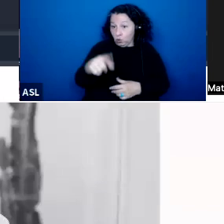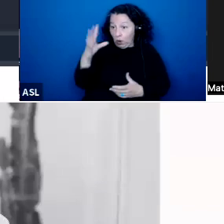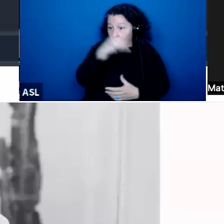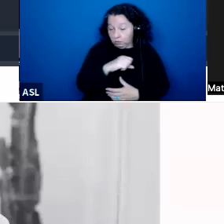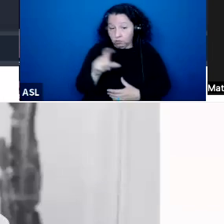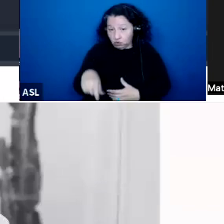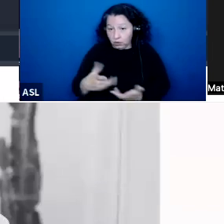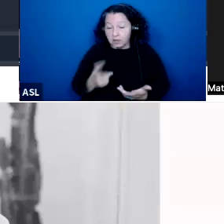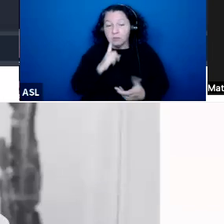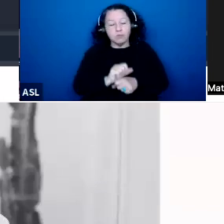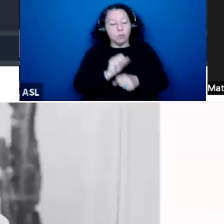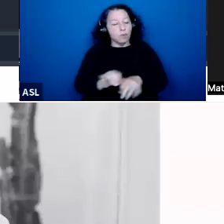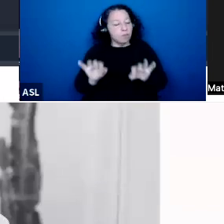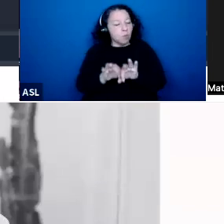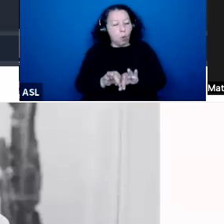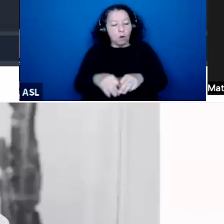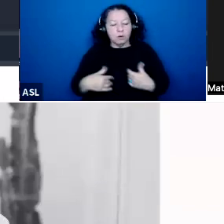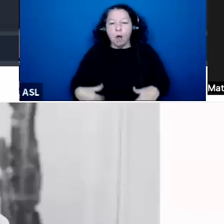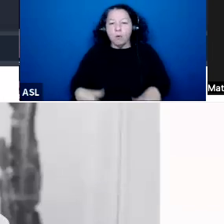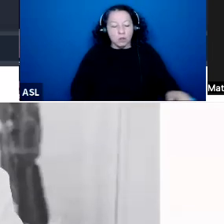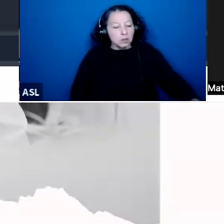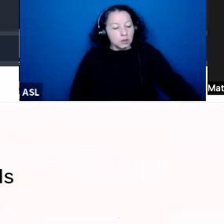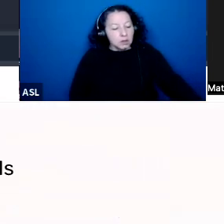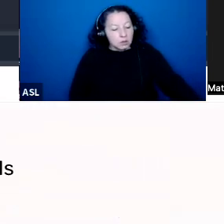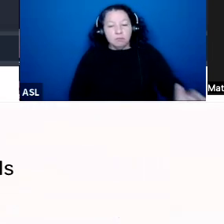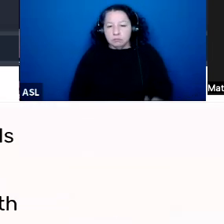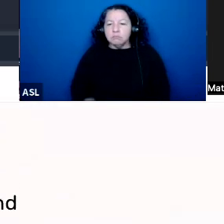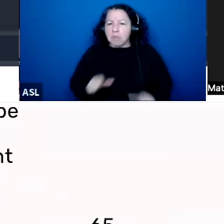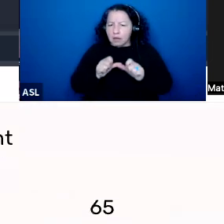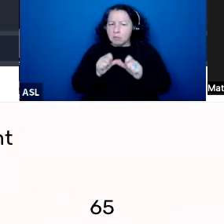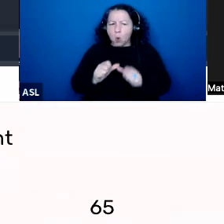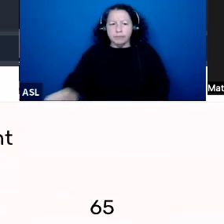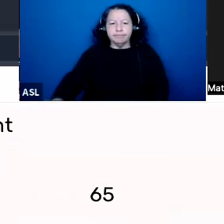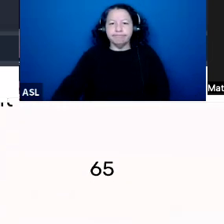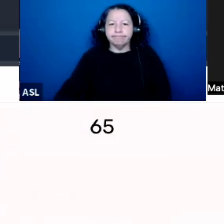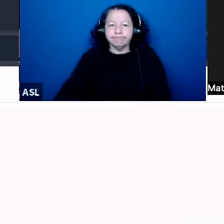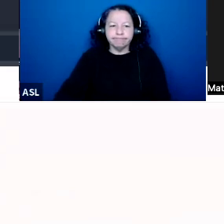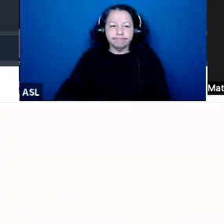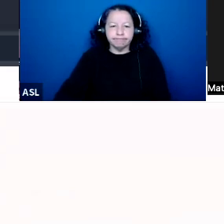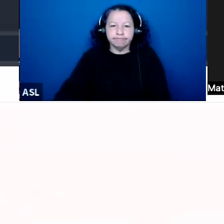saying, which is super important. You can keep going.